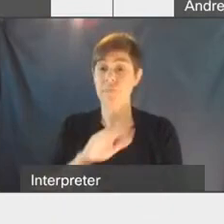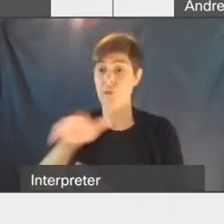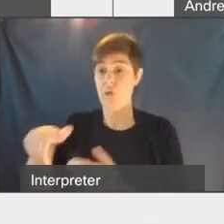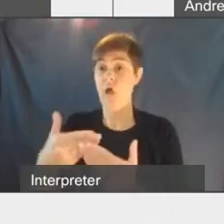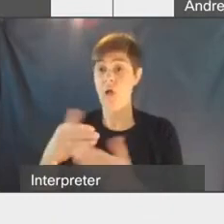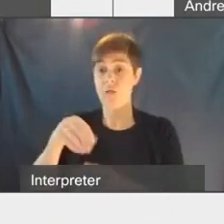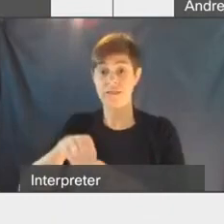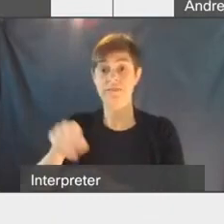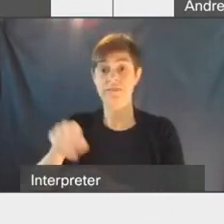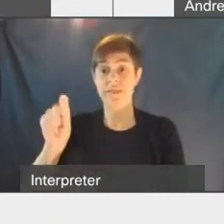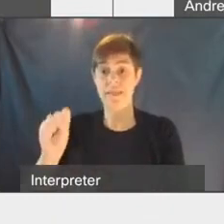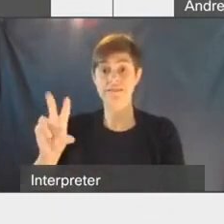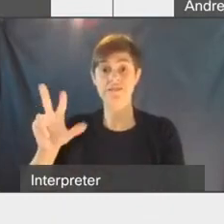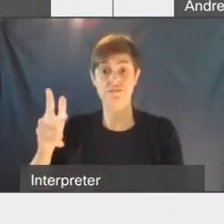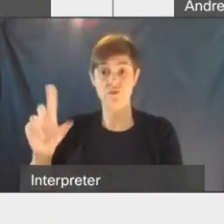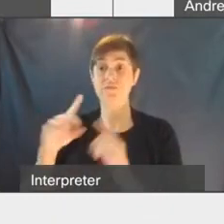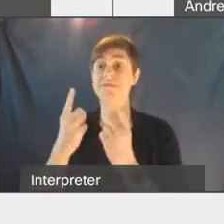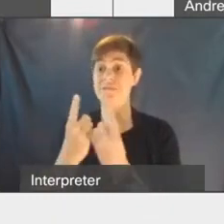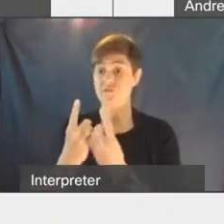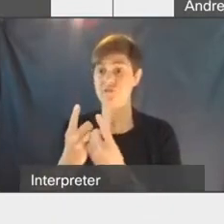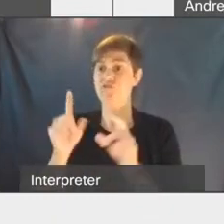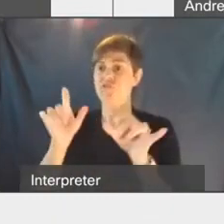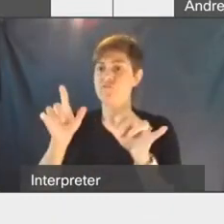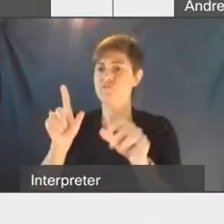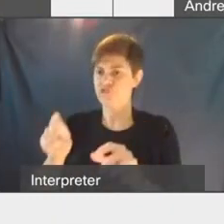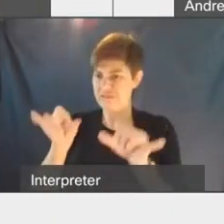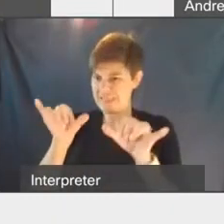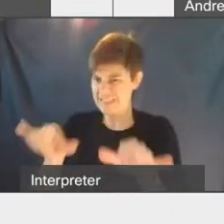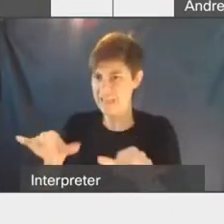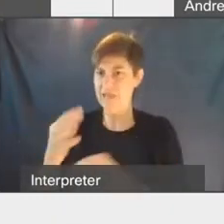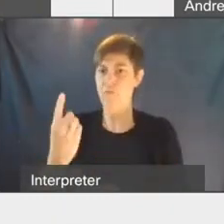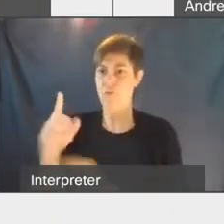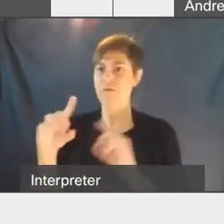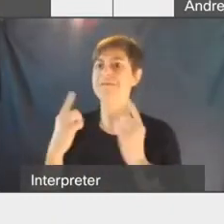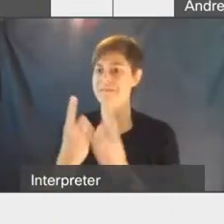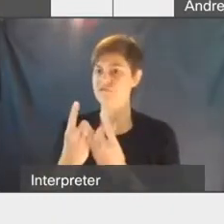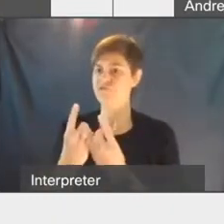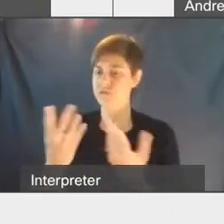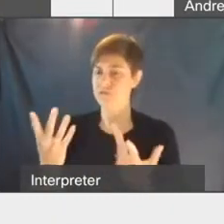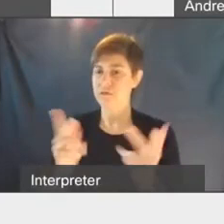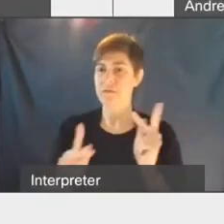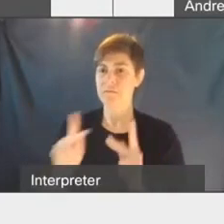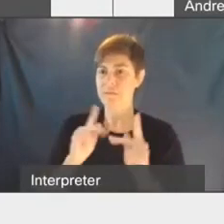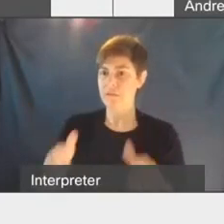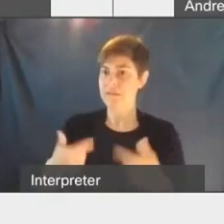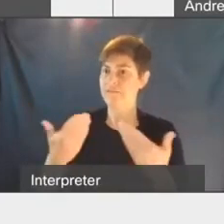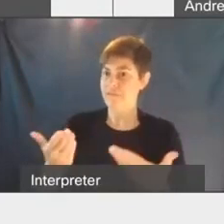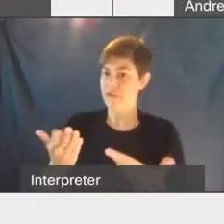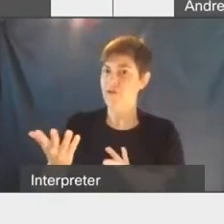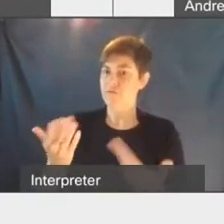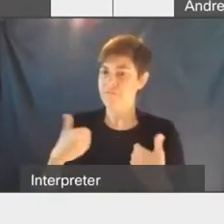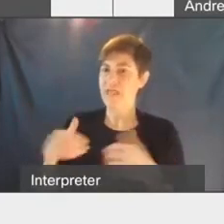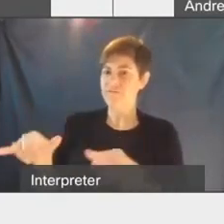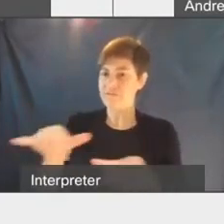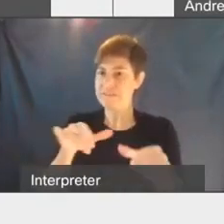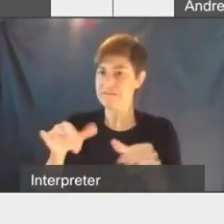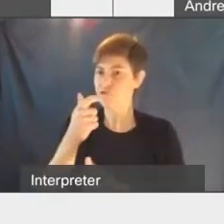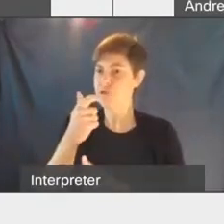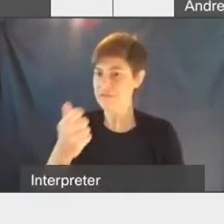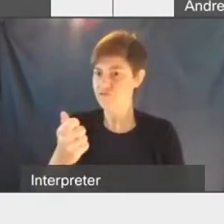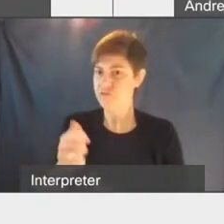Congressional District and should remain in a single district as residents have shared interest of representation.